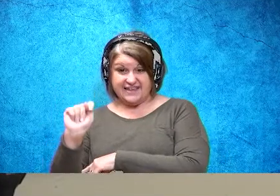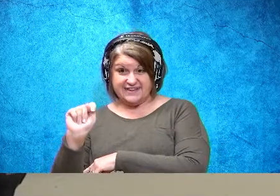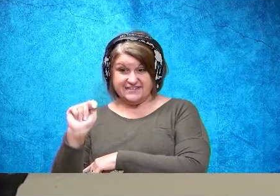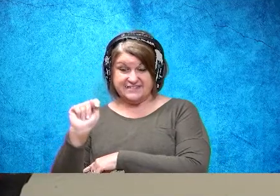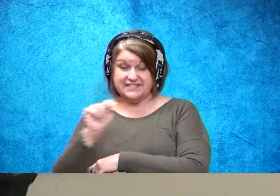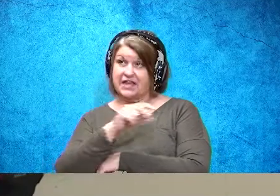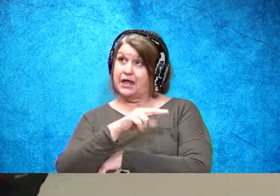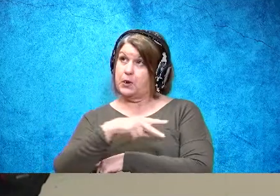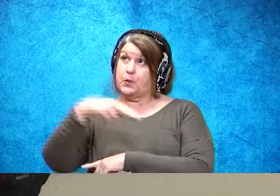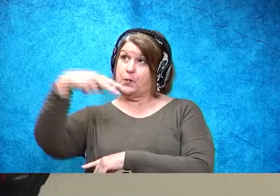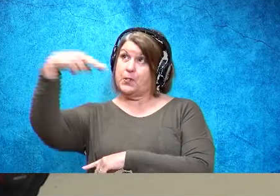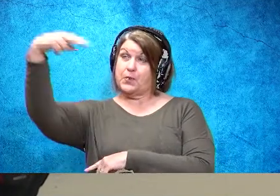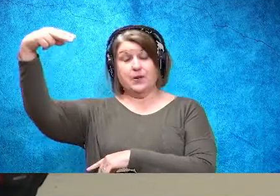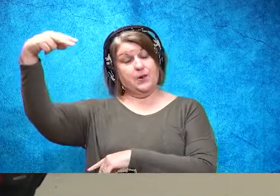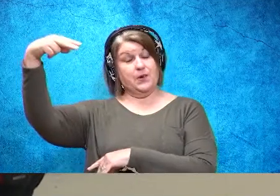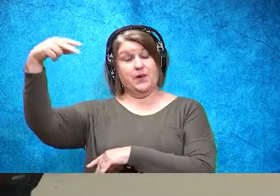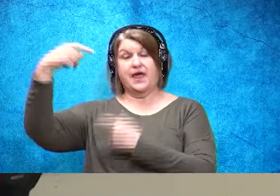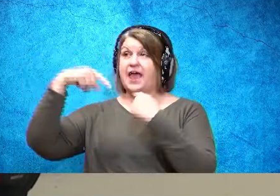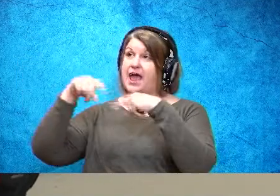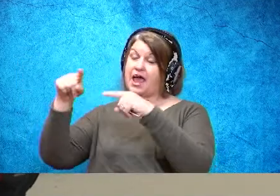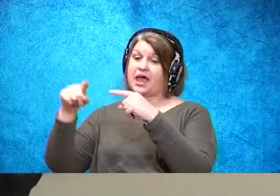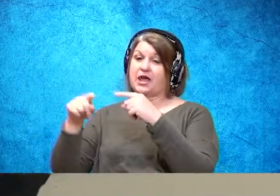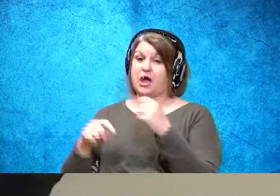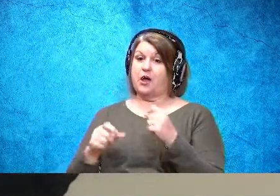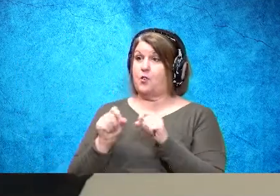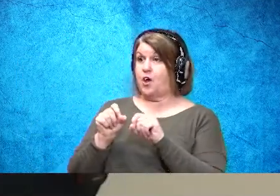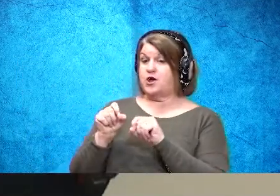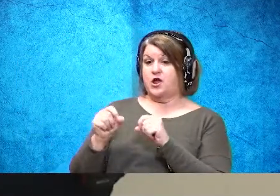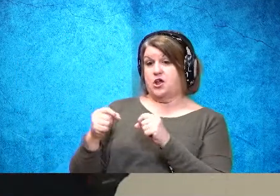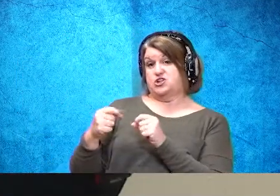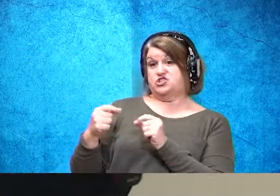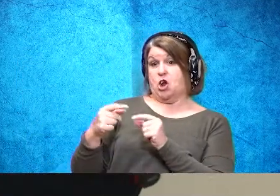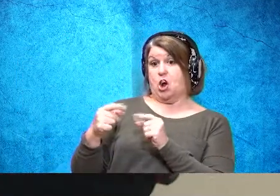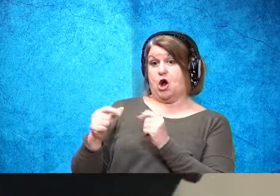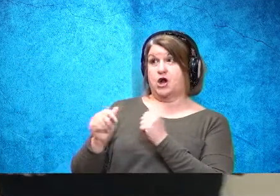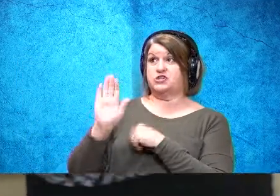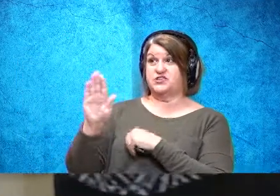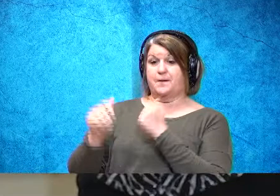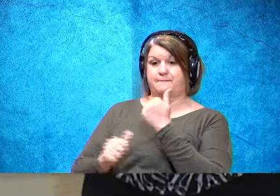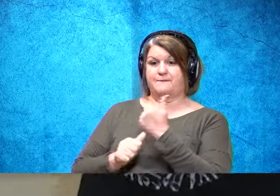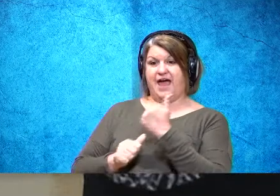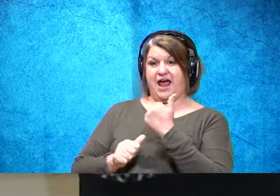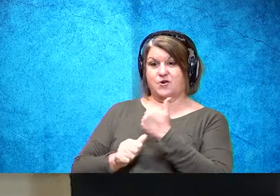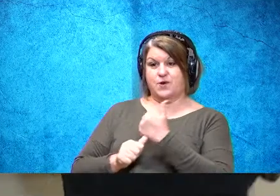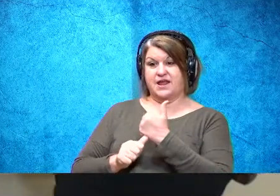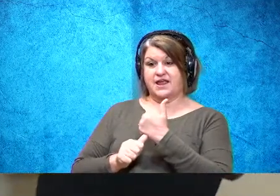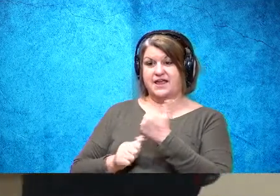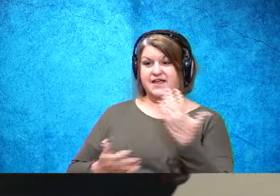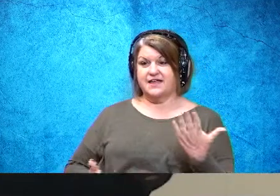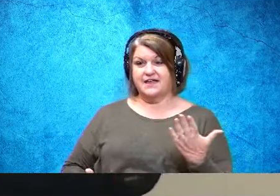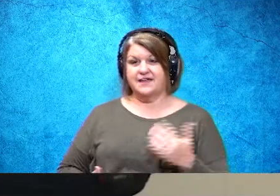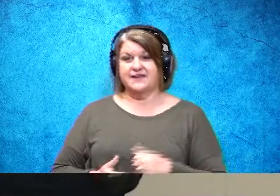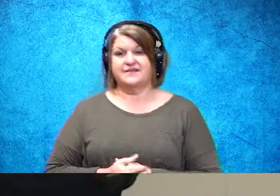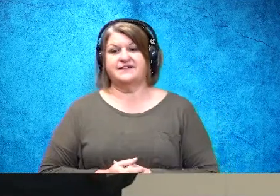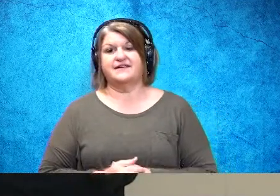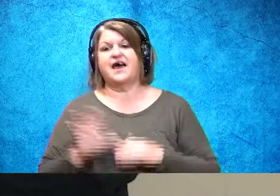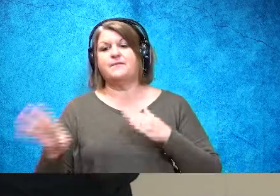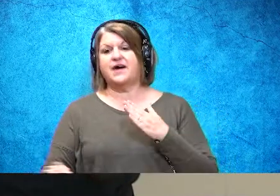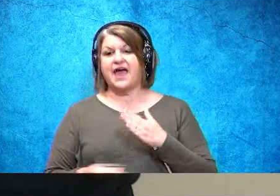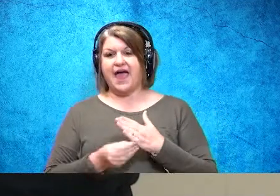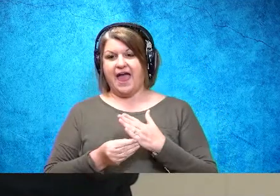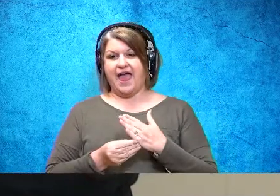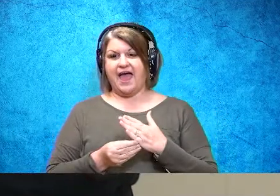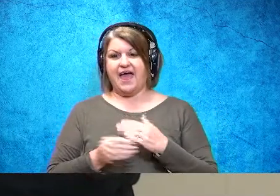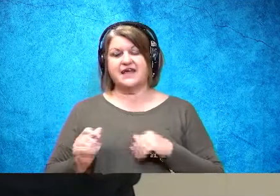charge their battery. Draw this little curved line. This is the planet they go to. I'm going to add some